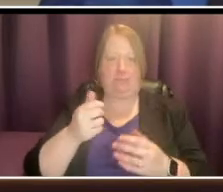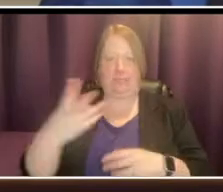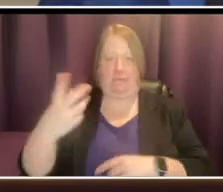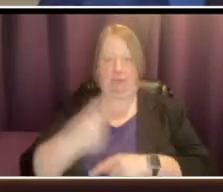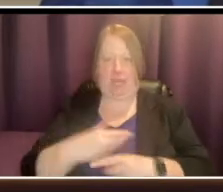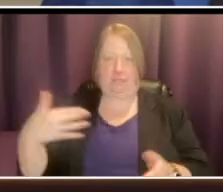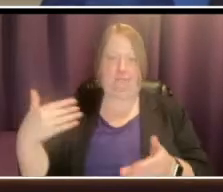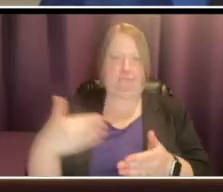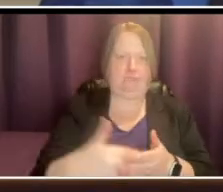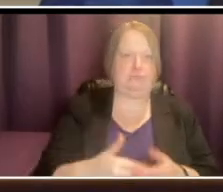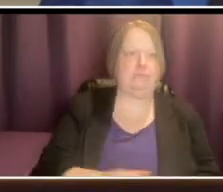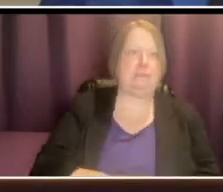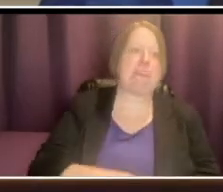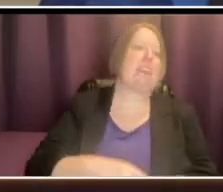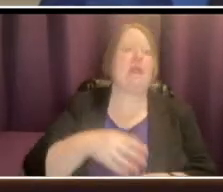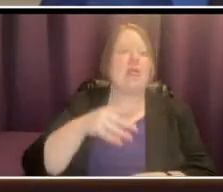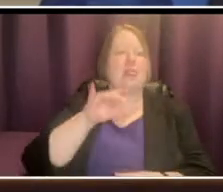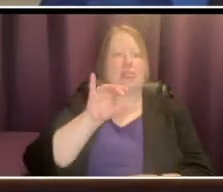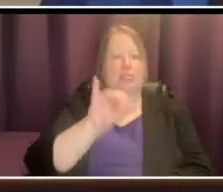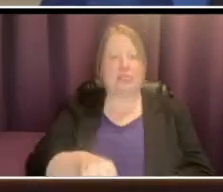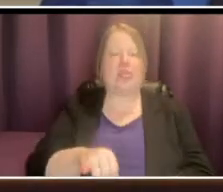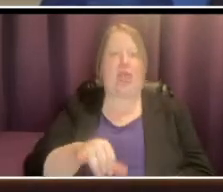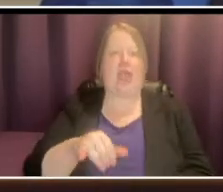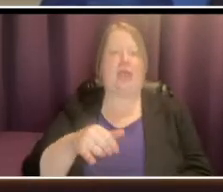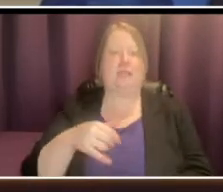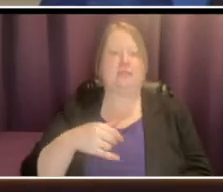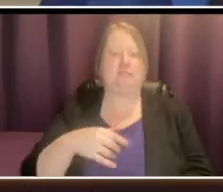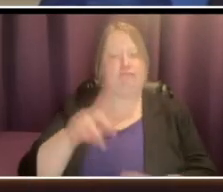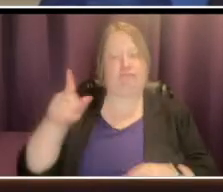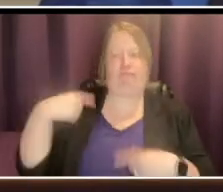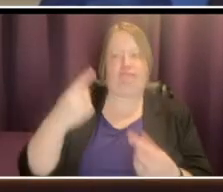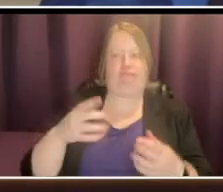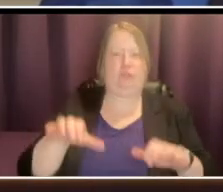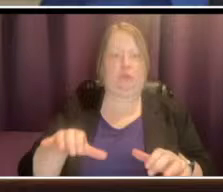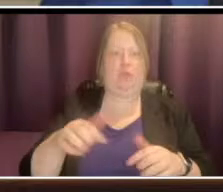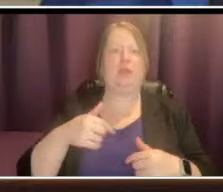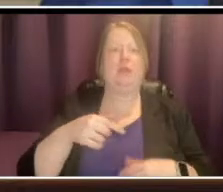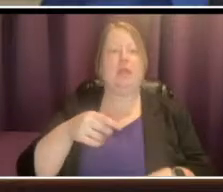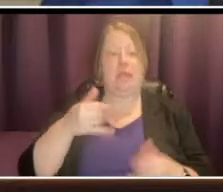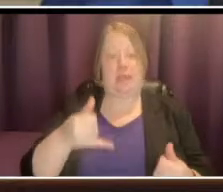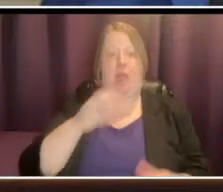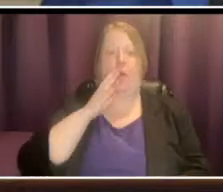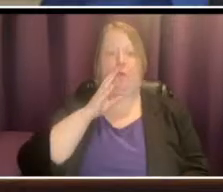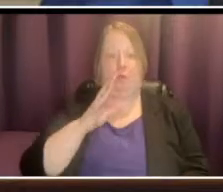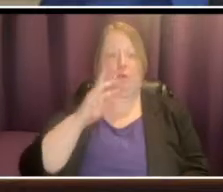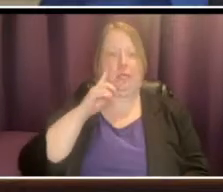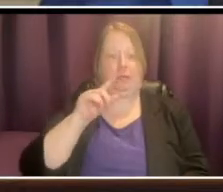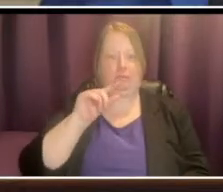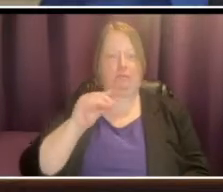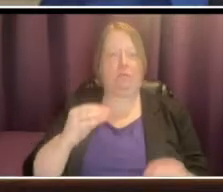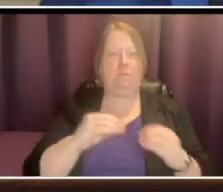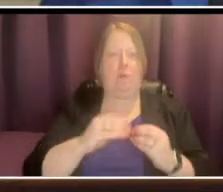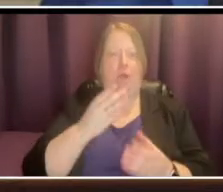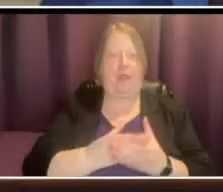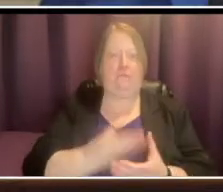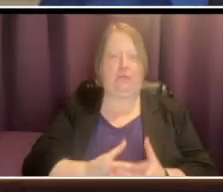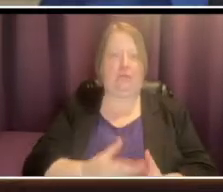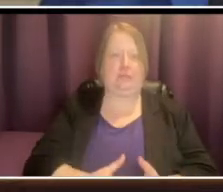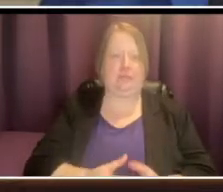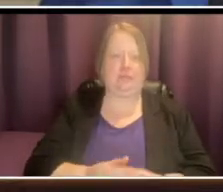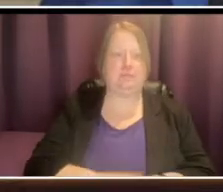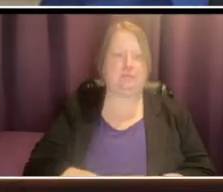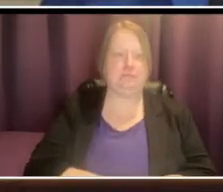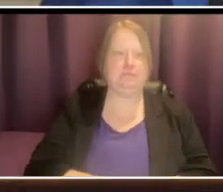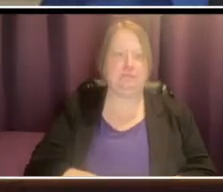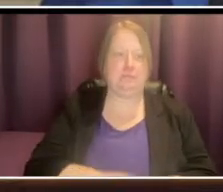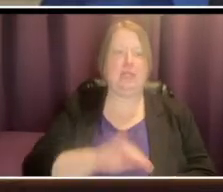and relevant evidence that we have received. Mounting evidence before January 6th predicted violence,